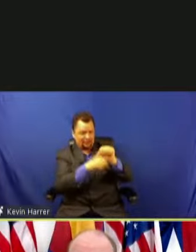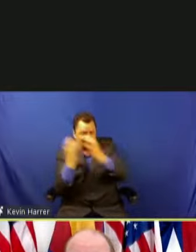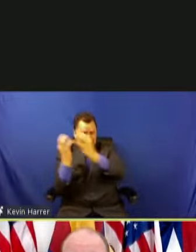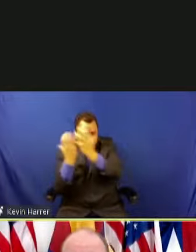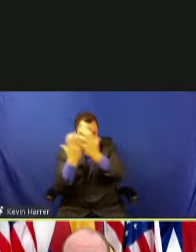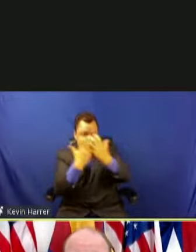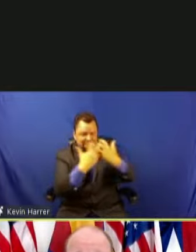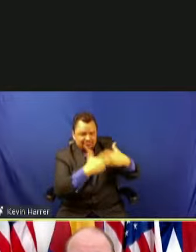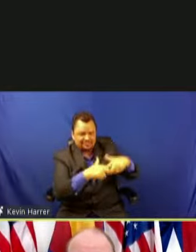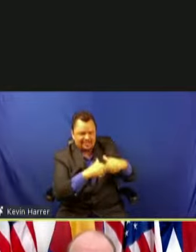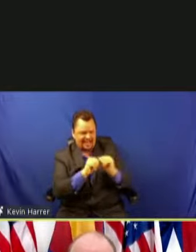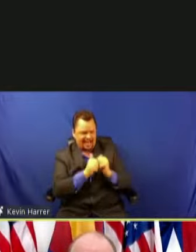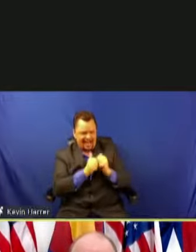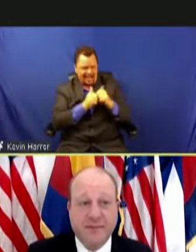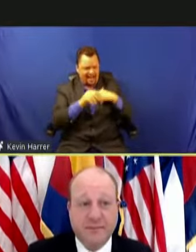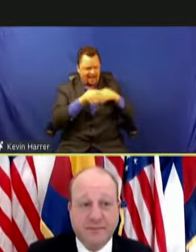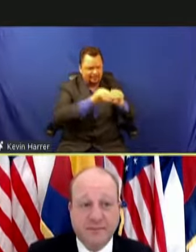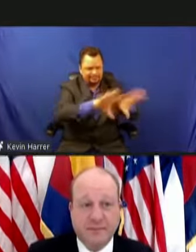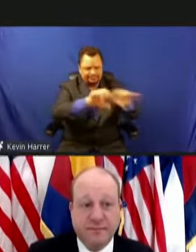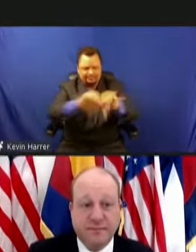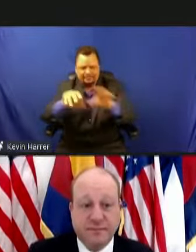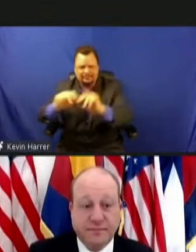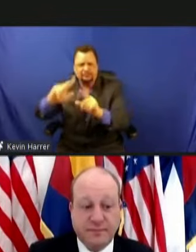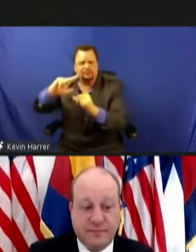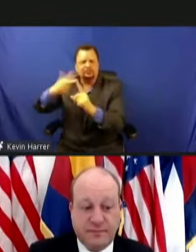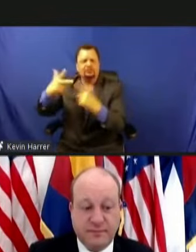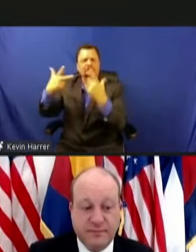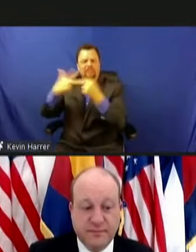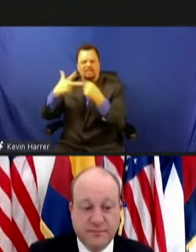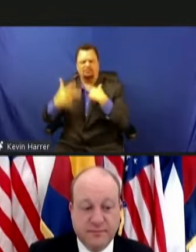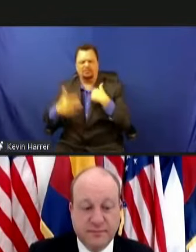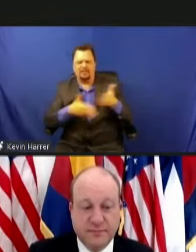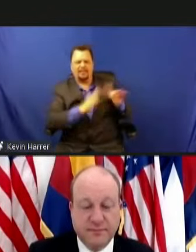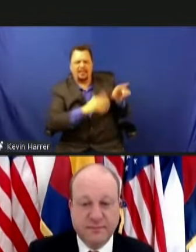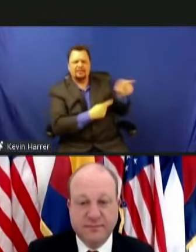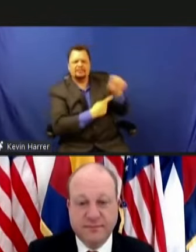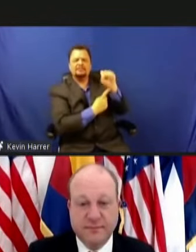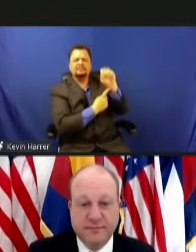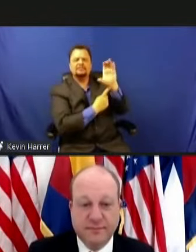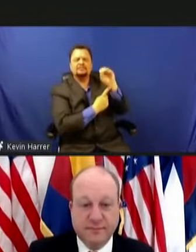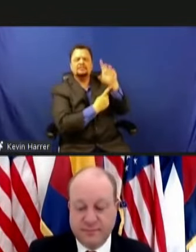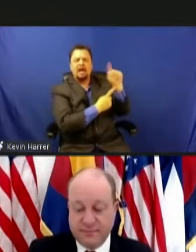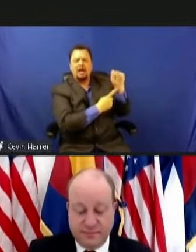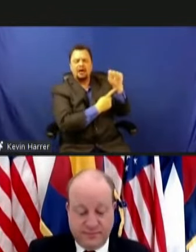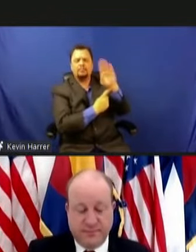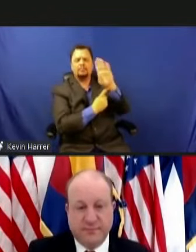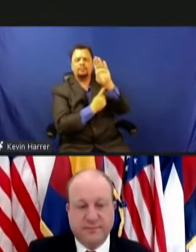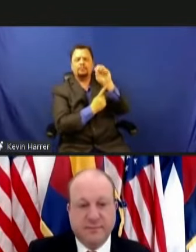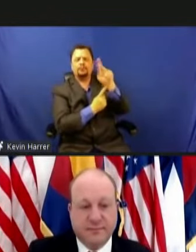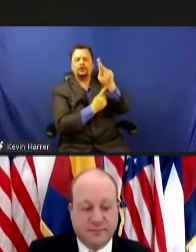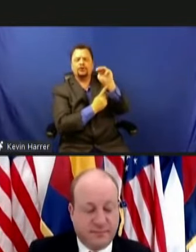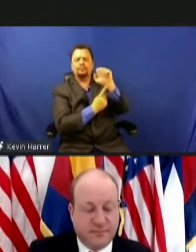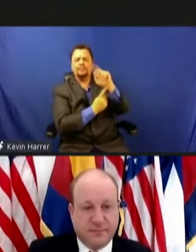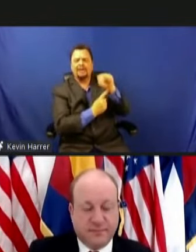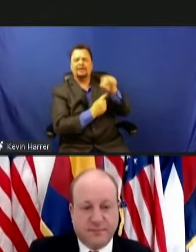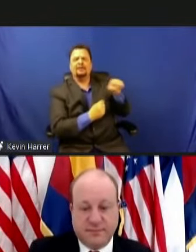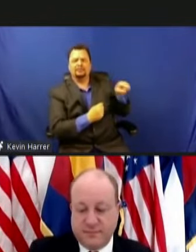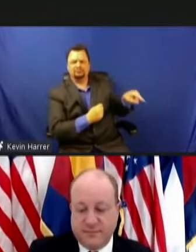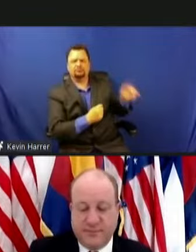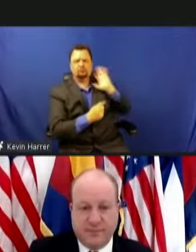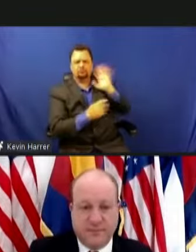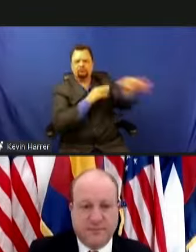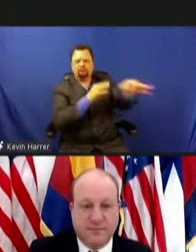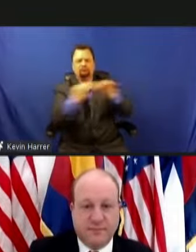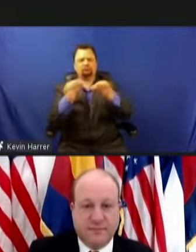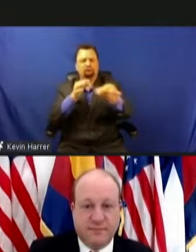Incident Commander. Scott, over to you. Thank you, Governor, and thanks to everyone for joining today. Here is